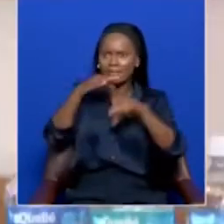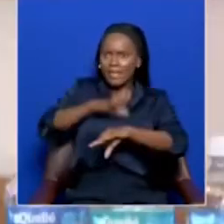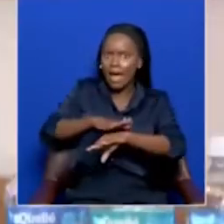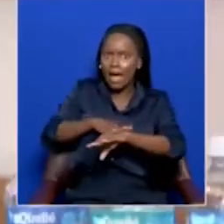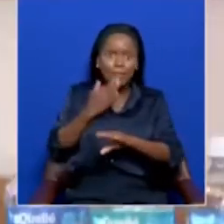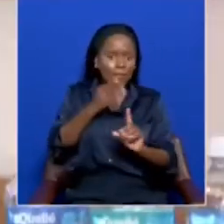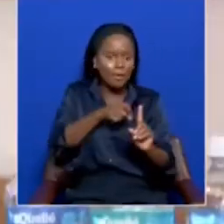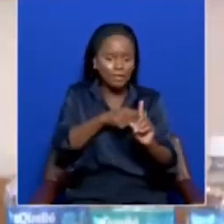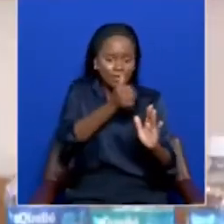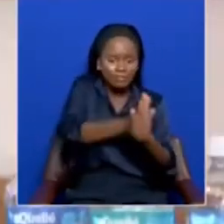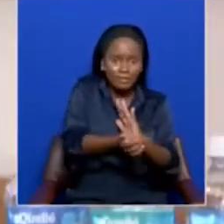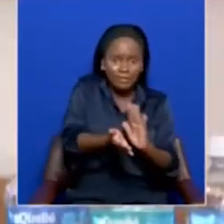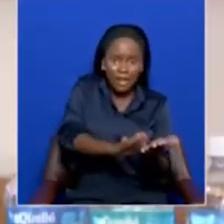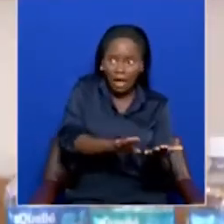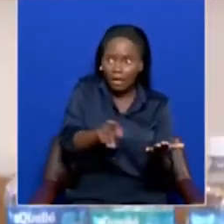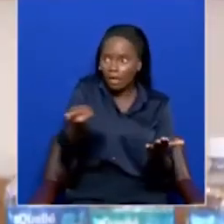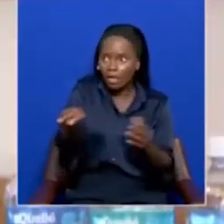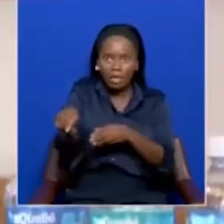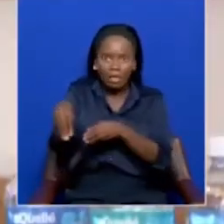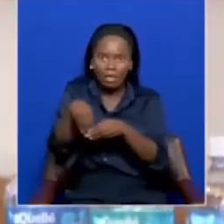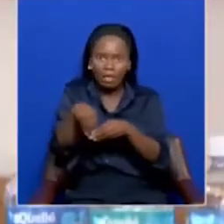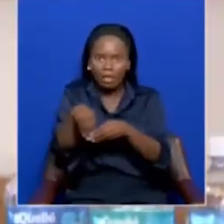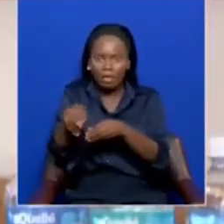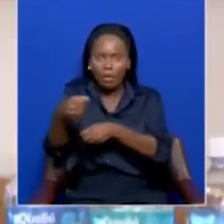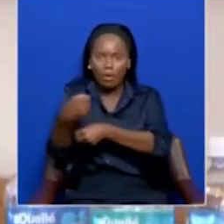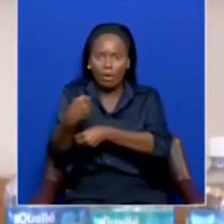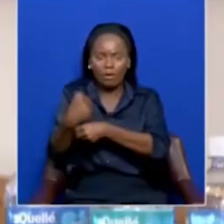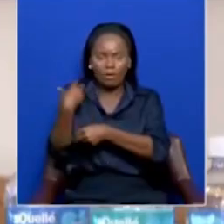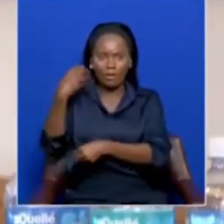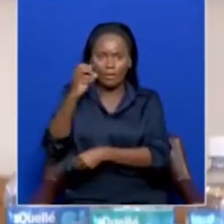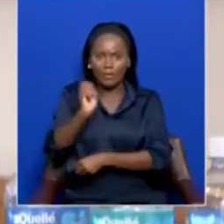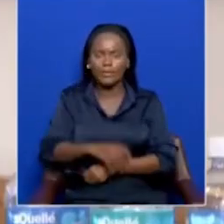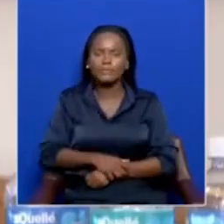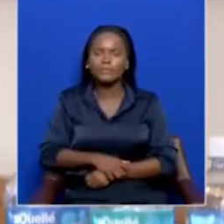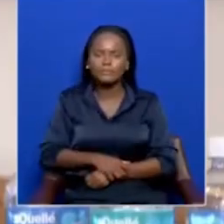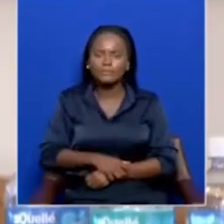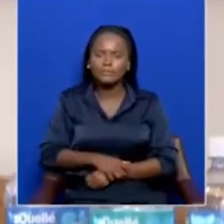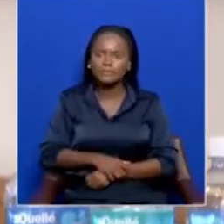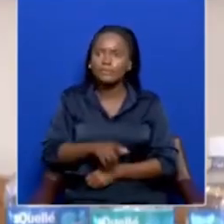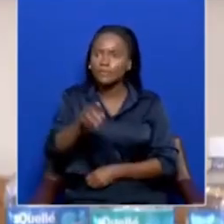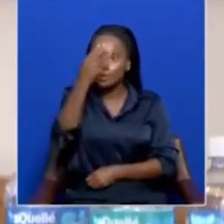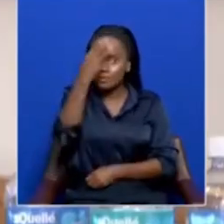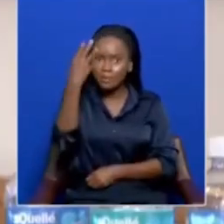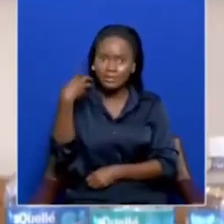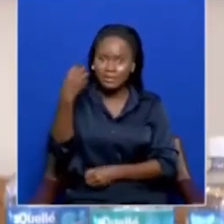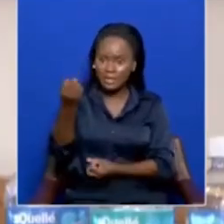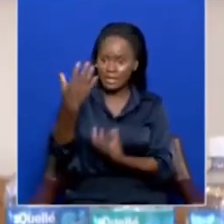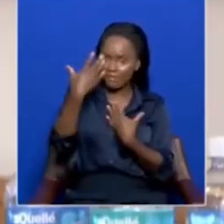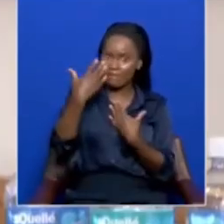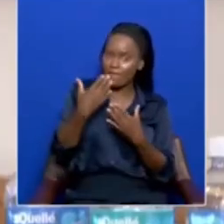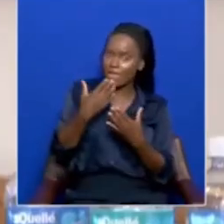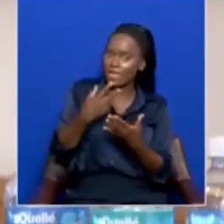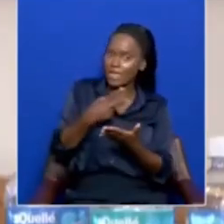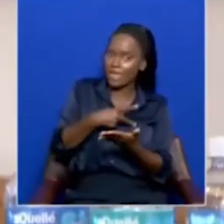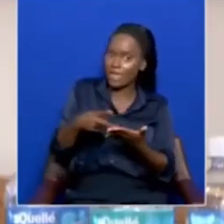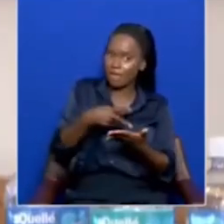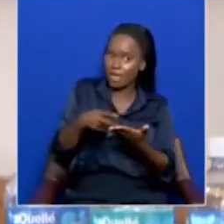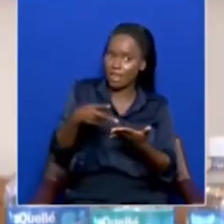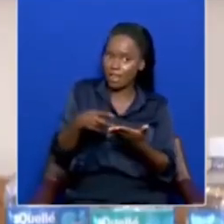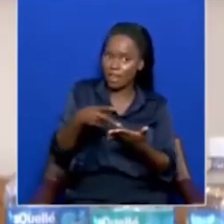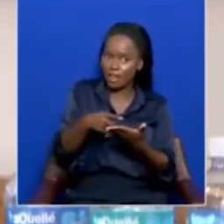that the email address you say the minister provided you is his